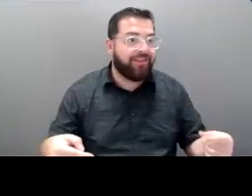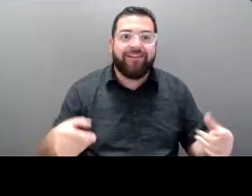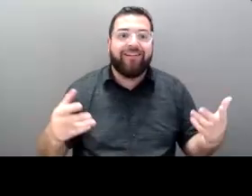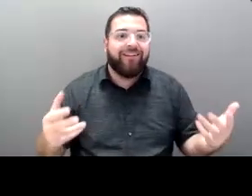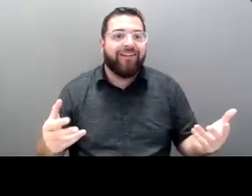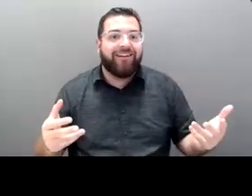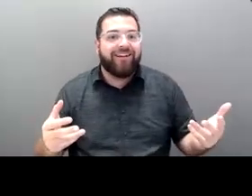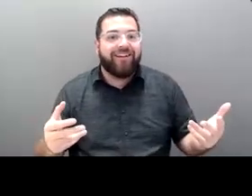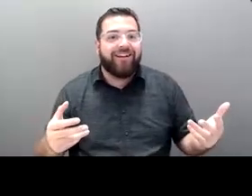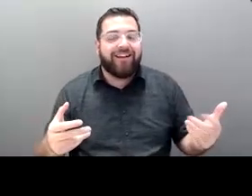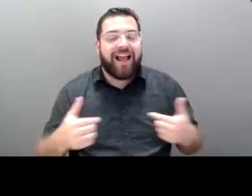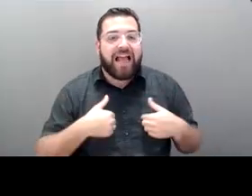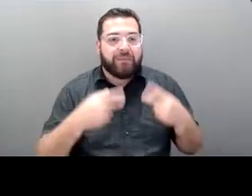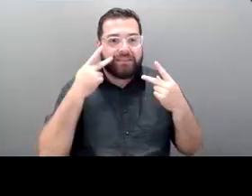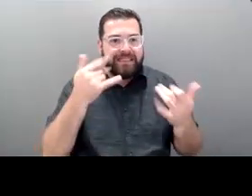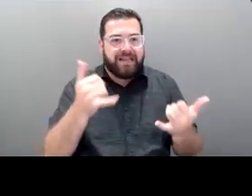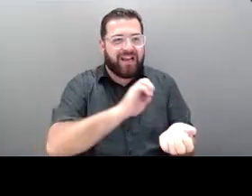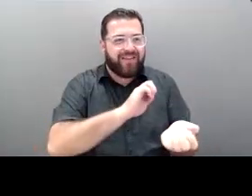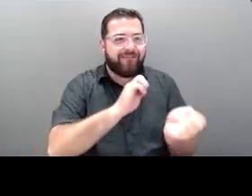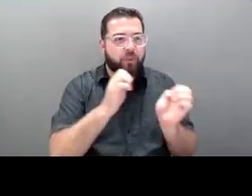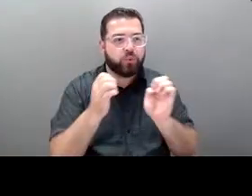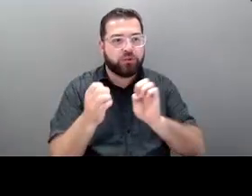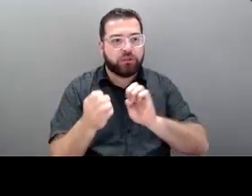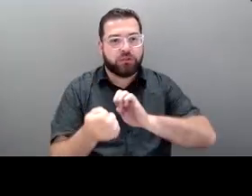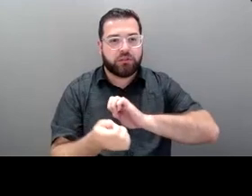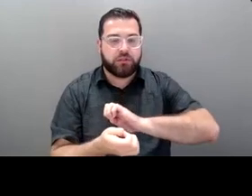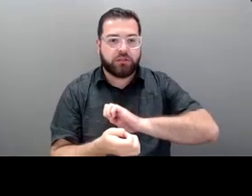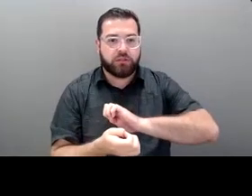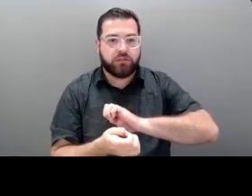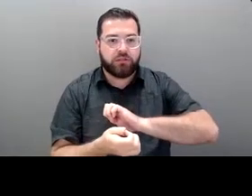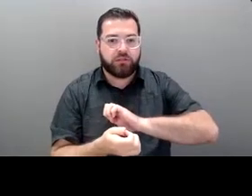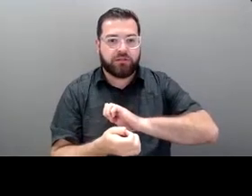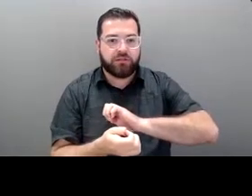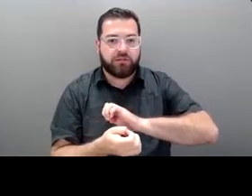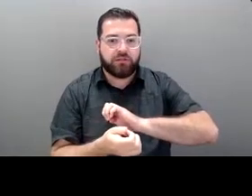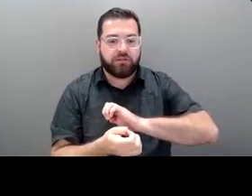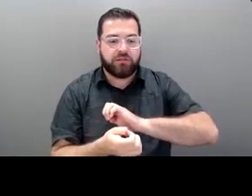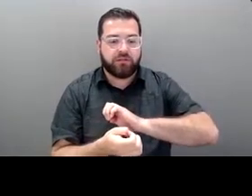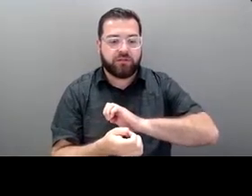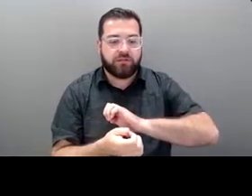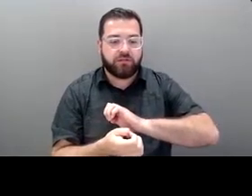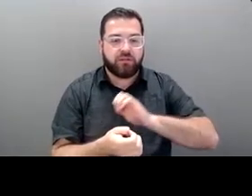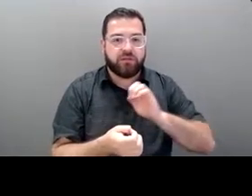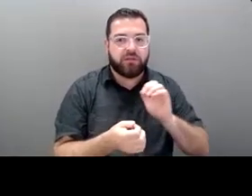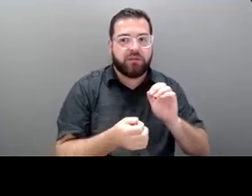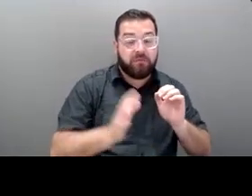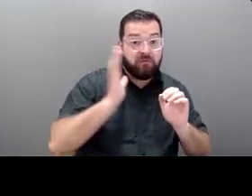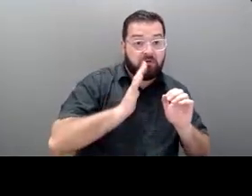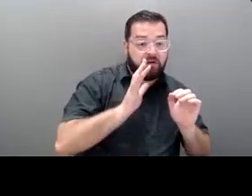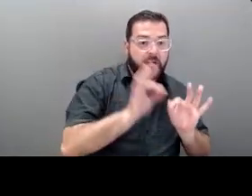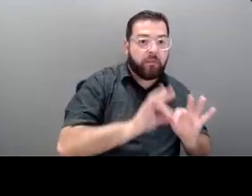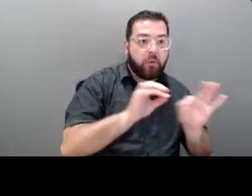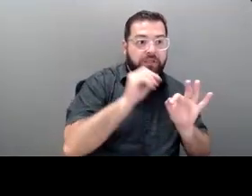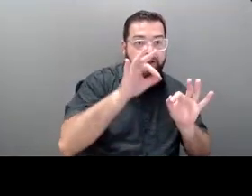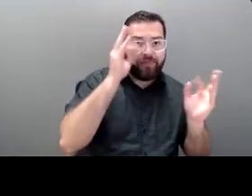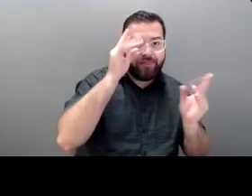I'm seeing an evolution of the importance of thinking critically as